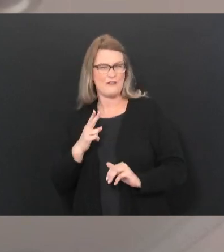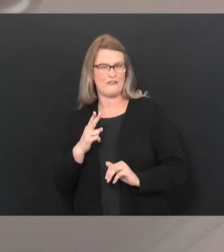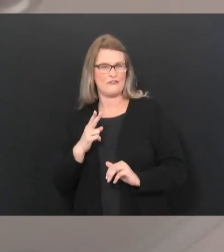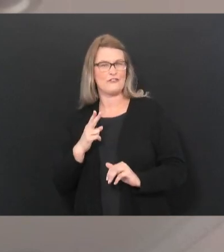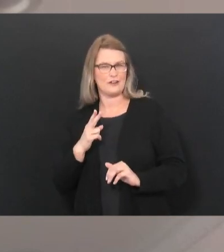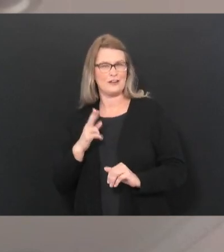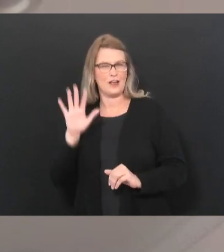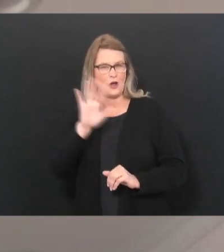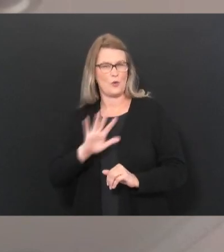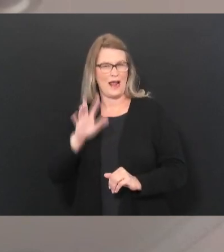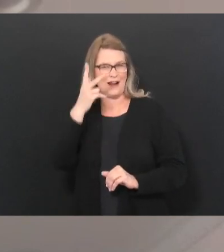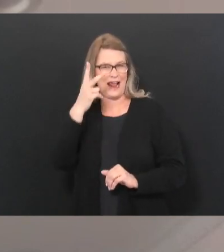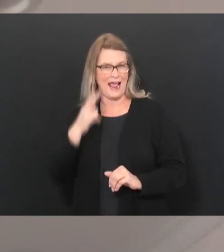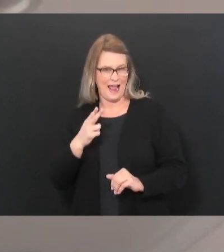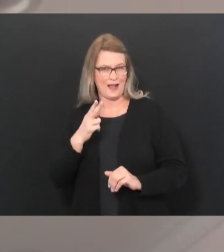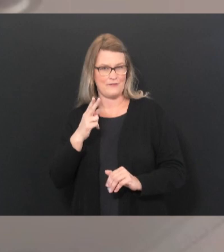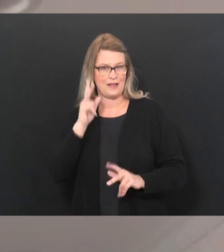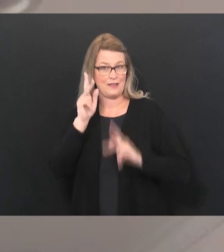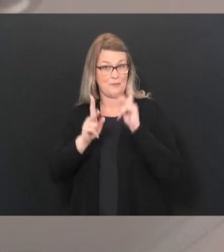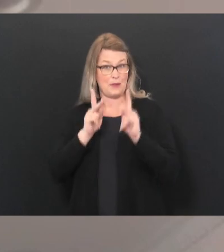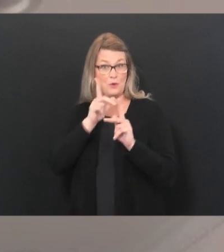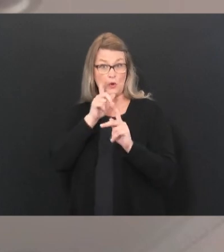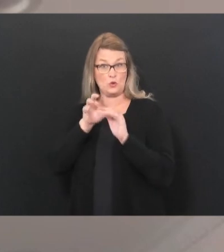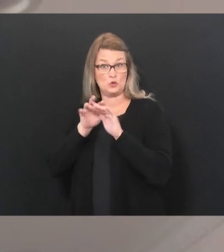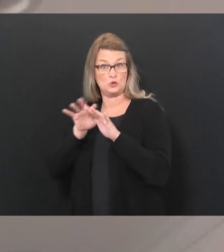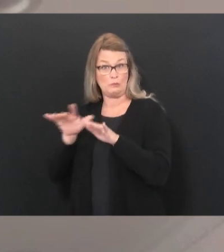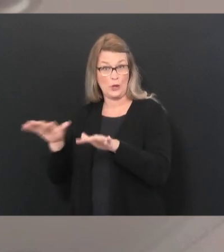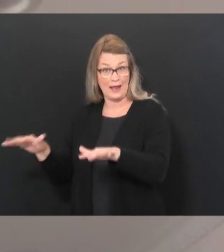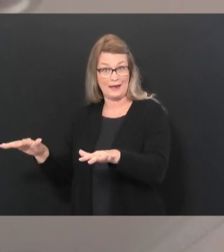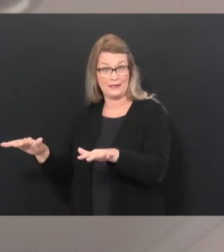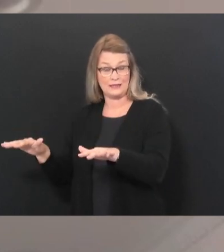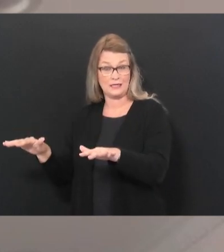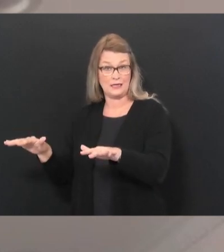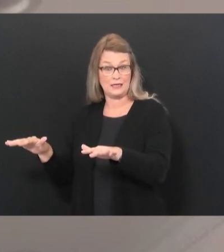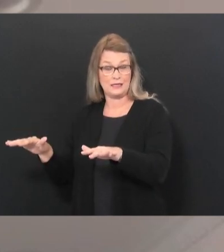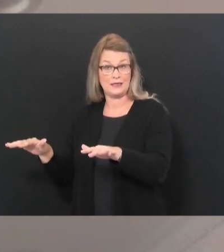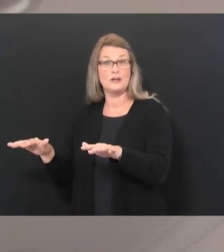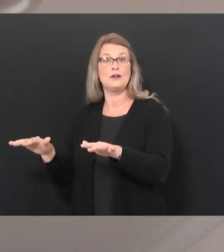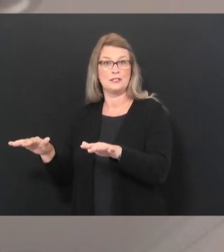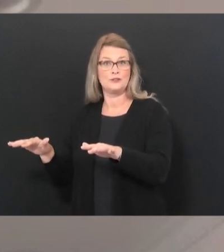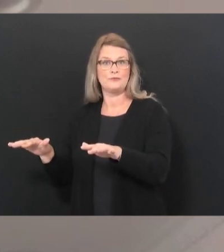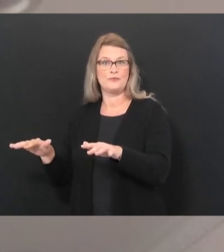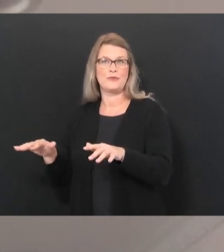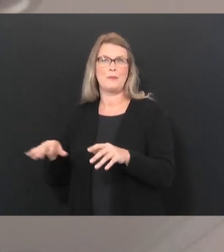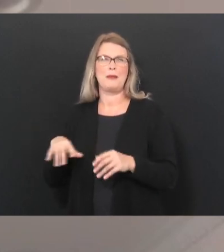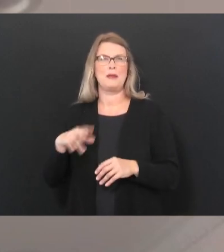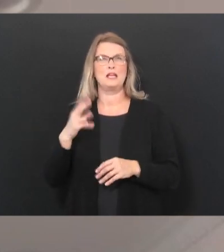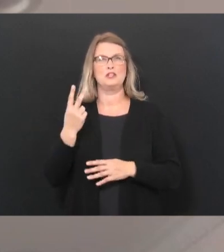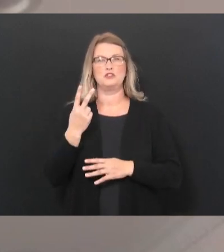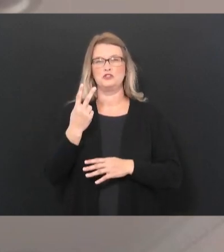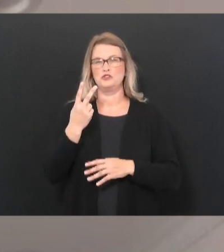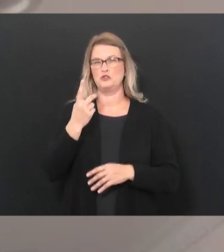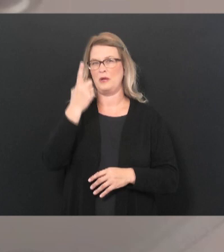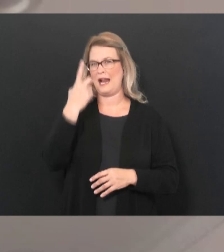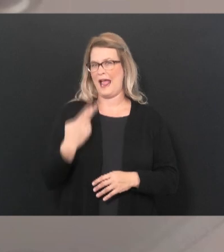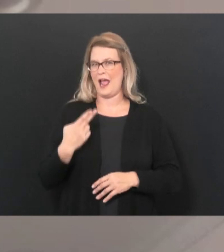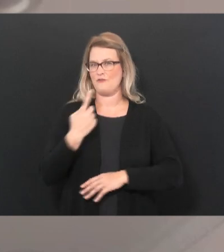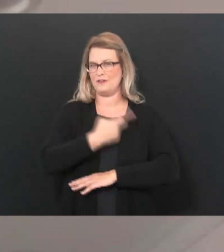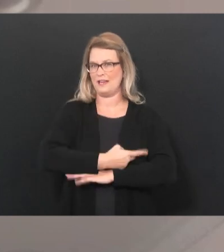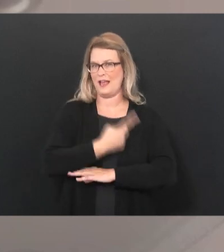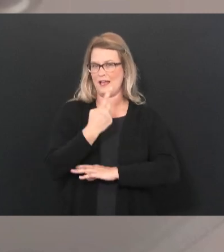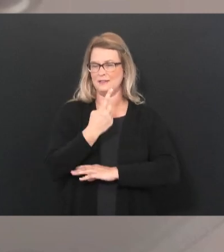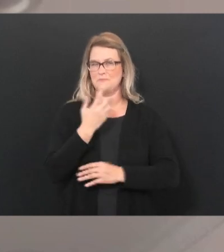of the people that spread COVID-19 were about 2.5 days to about a half a